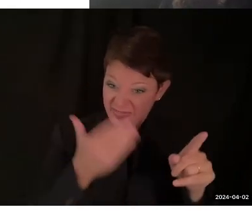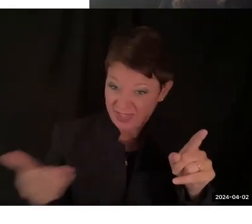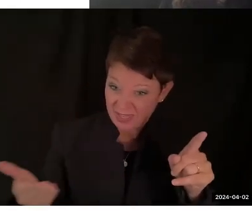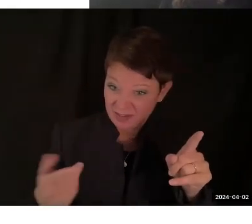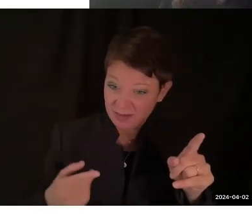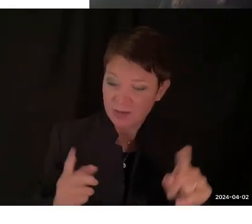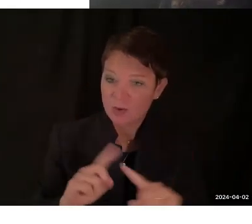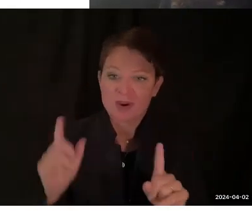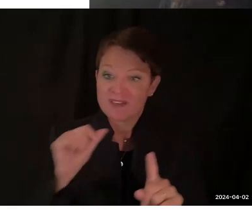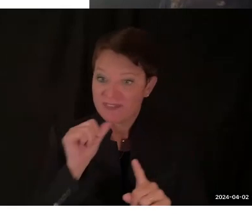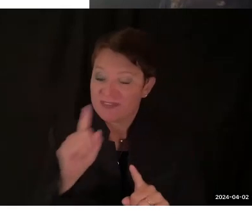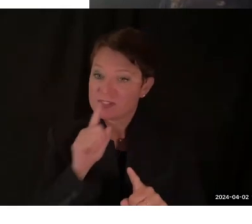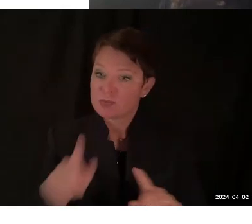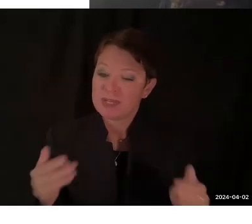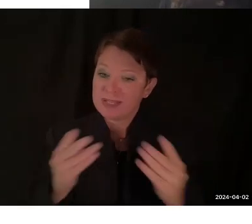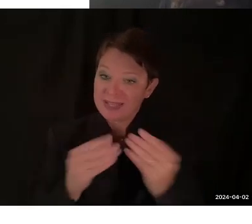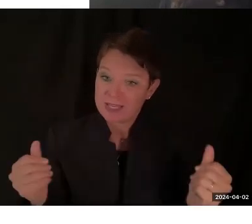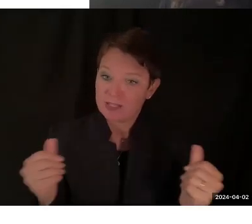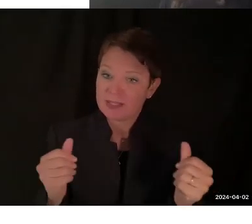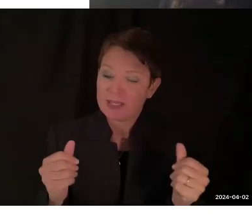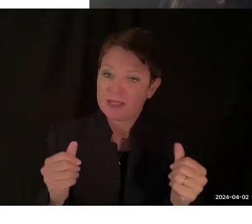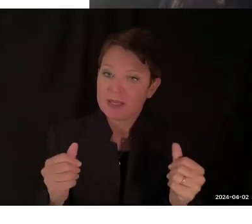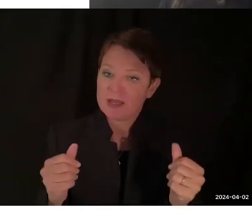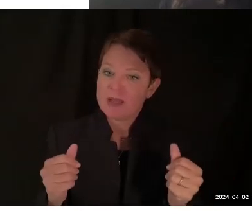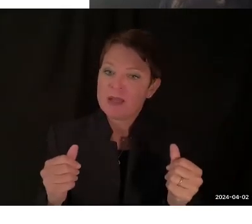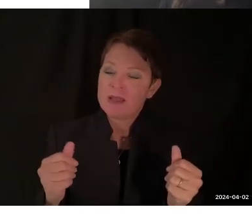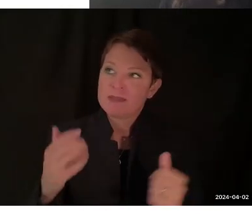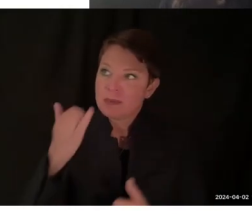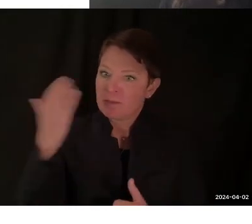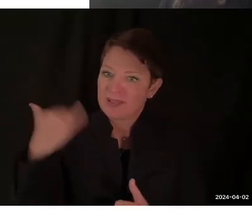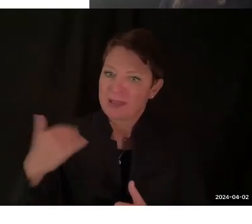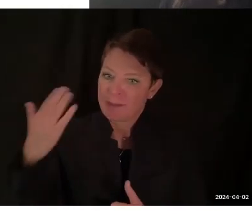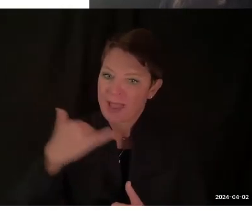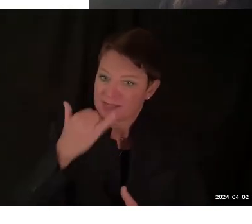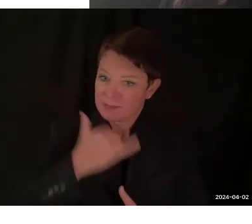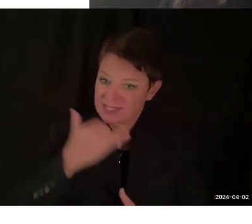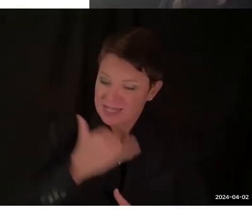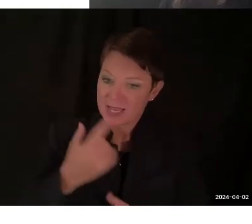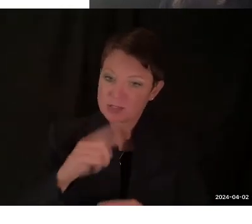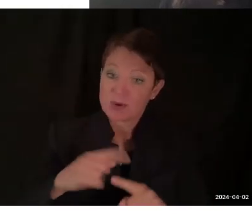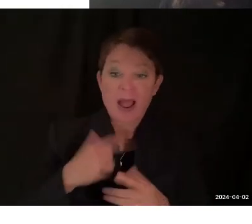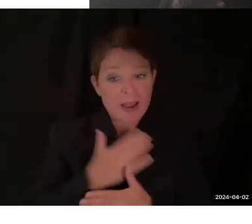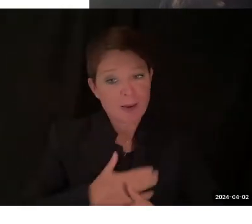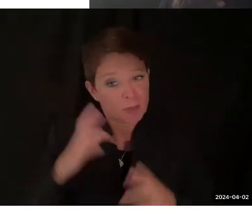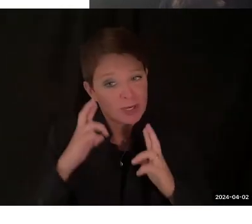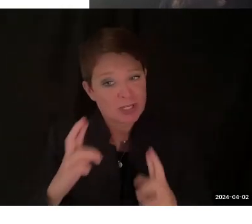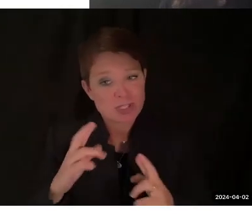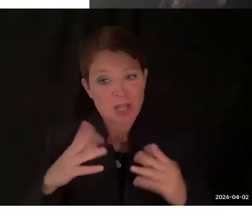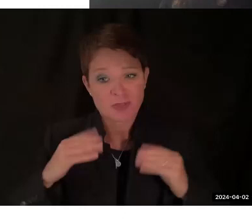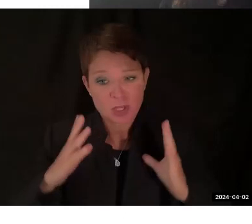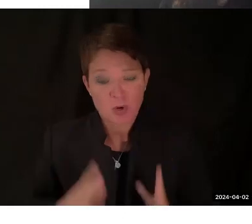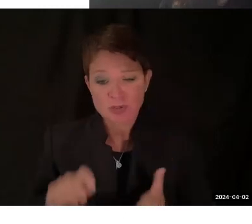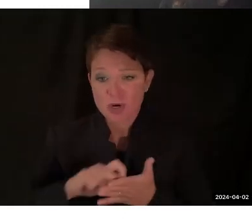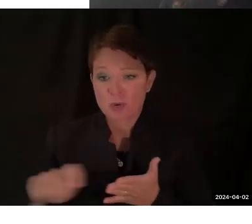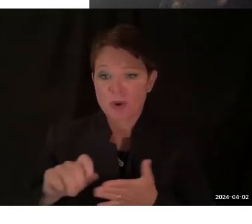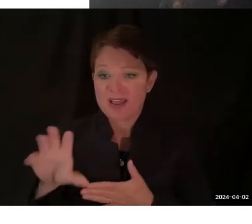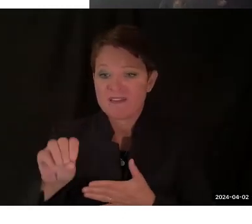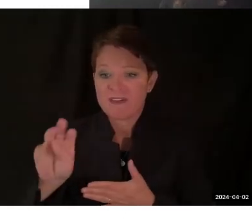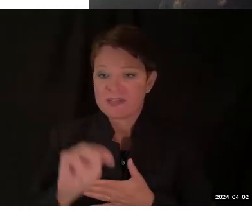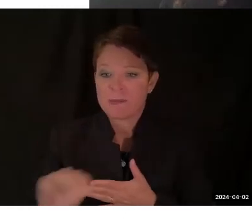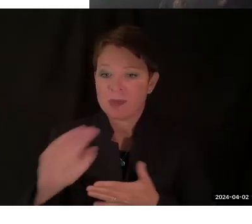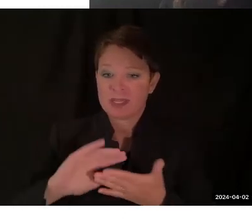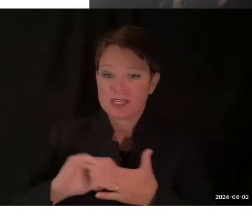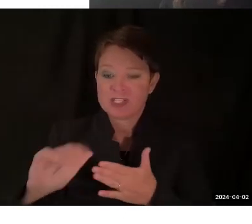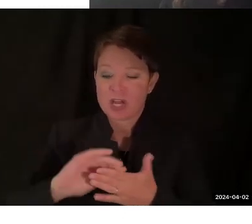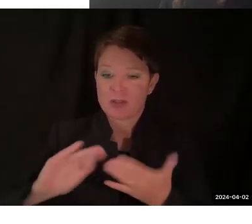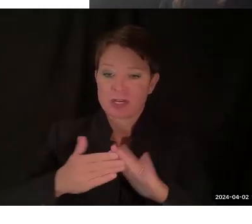or not it is really healing those planning wounds of the past. And I appreciate that the owners are writing a $50 million